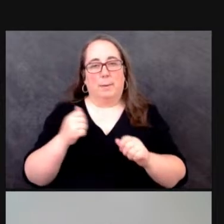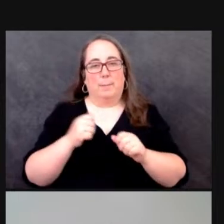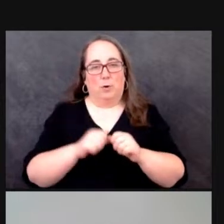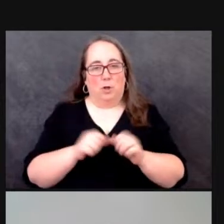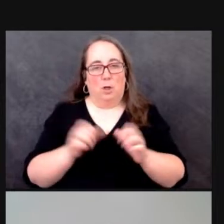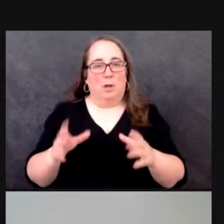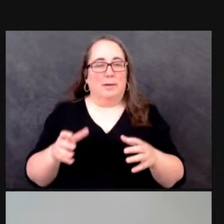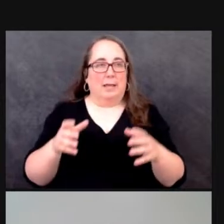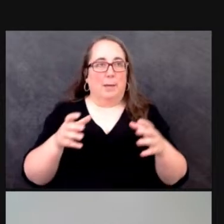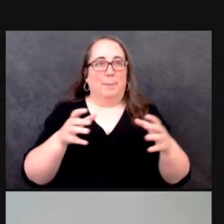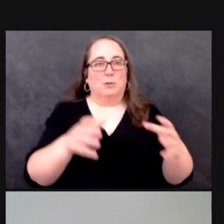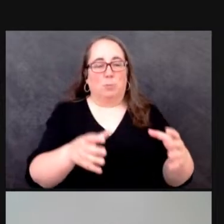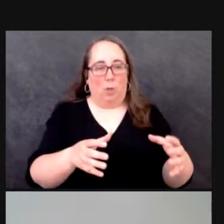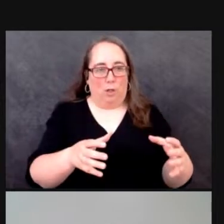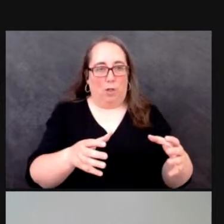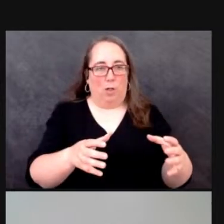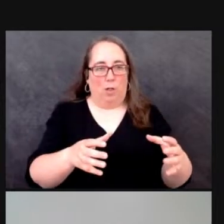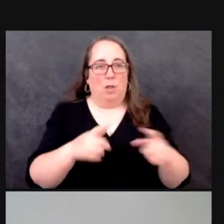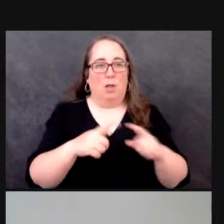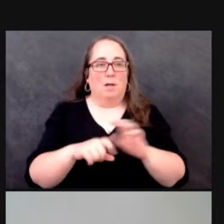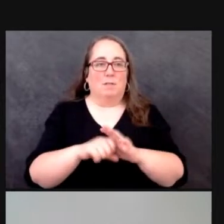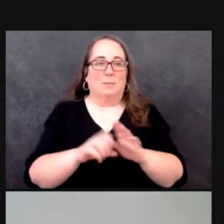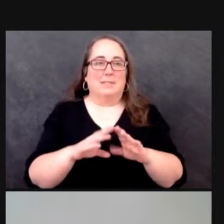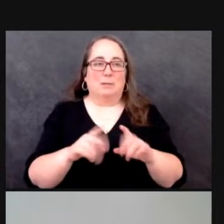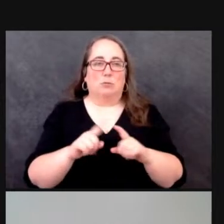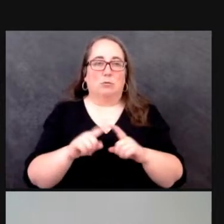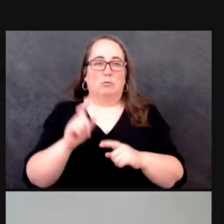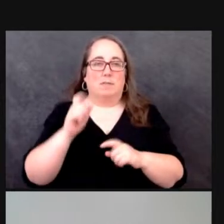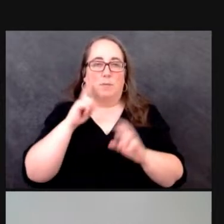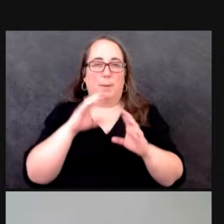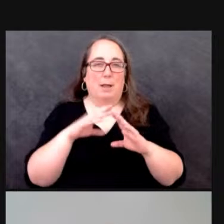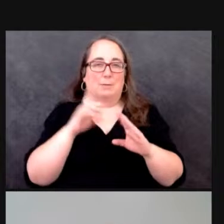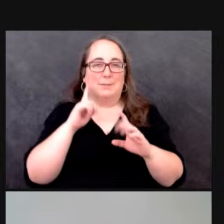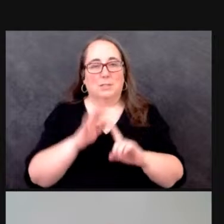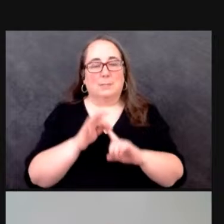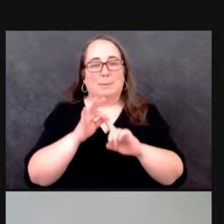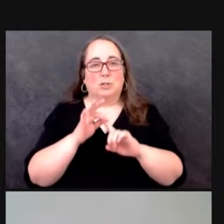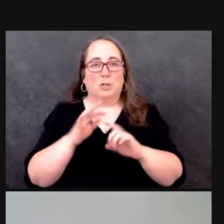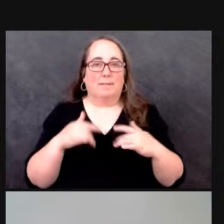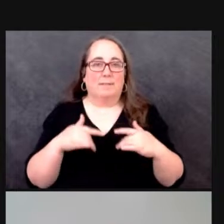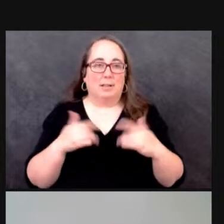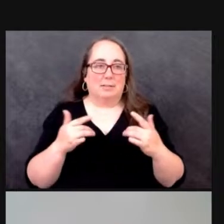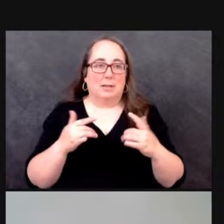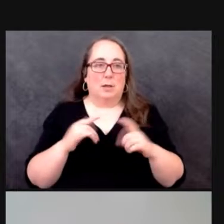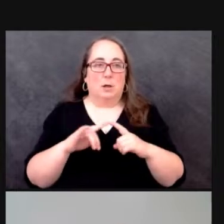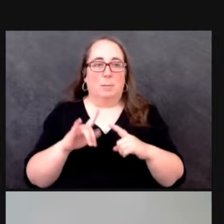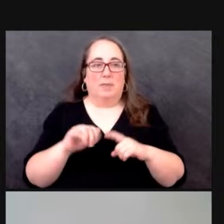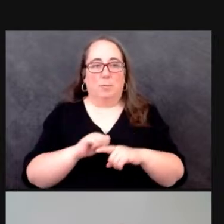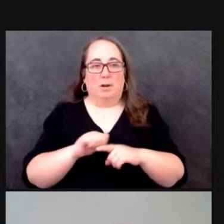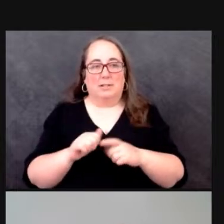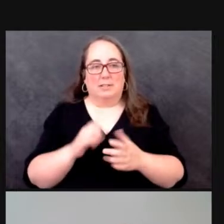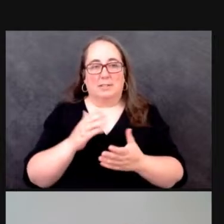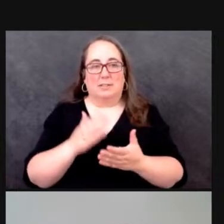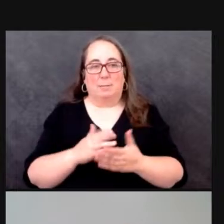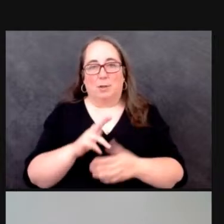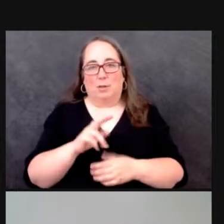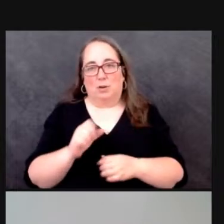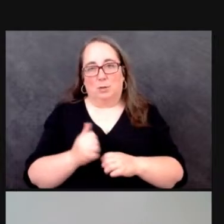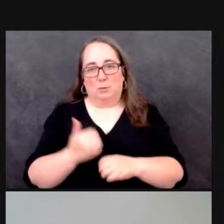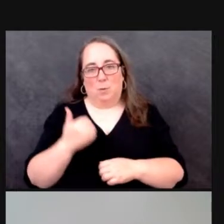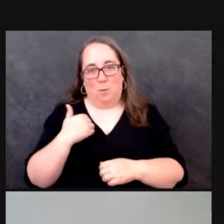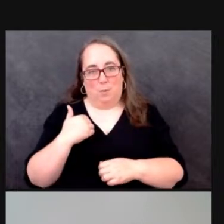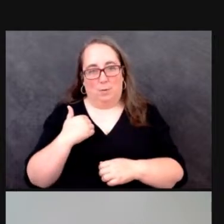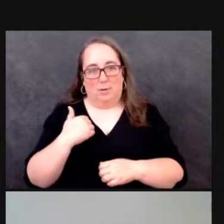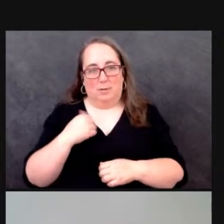punch bowl across the street from the State House to Government House for special occasions, although that practice stopped nearly 30 years ago and is